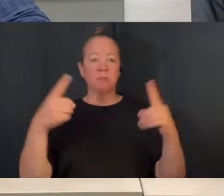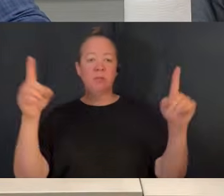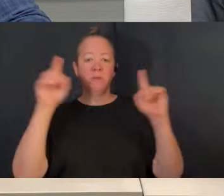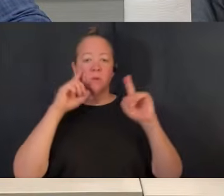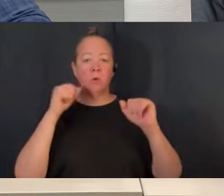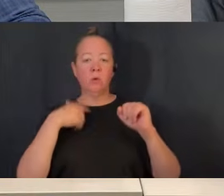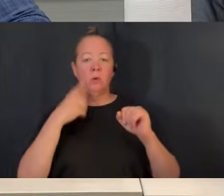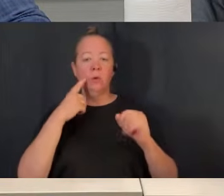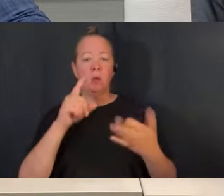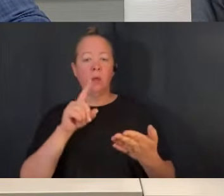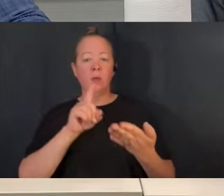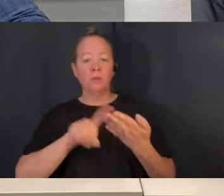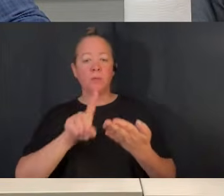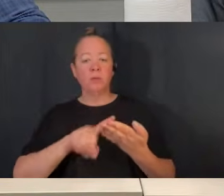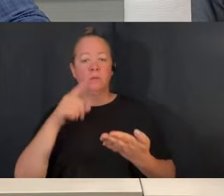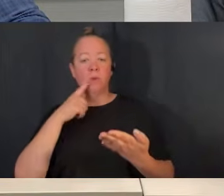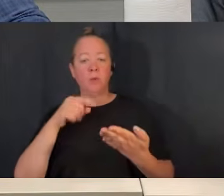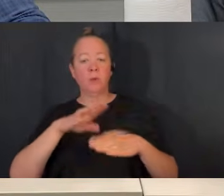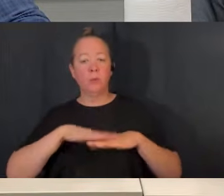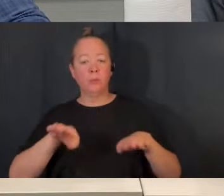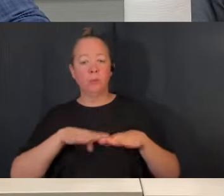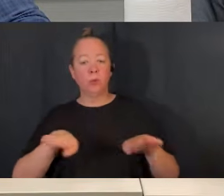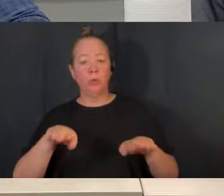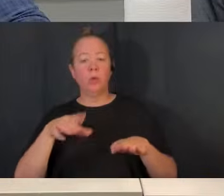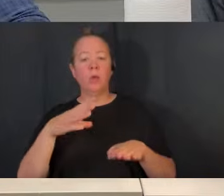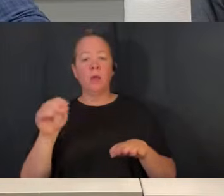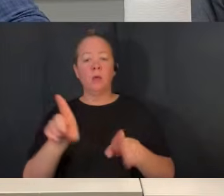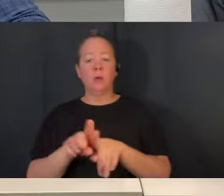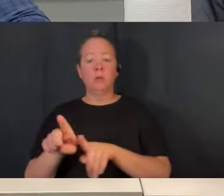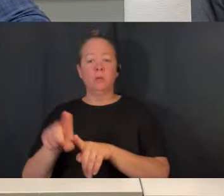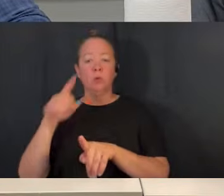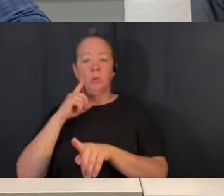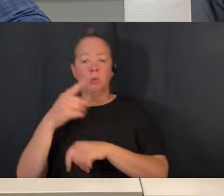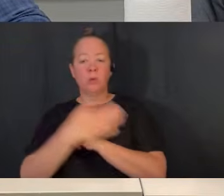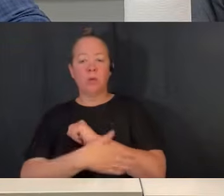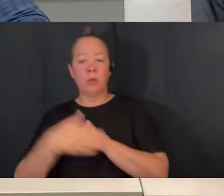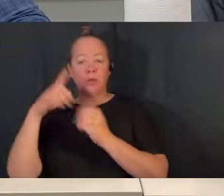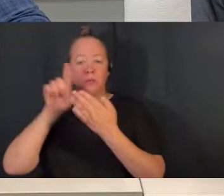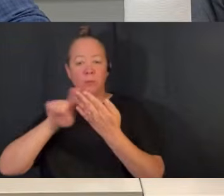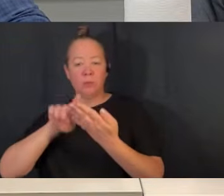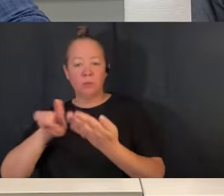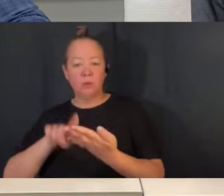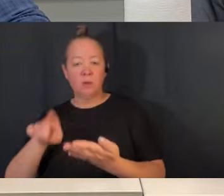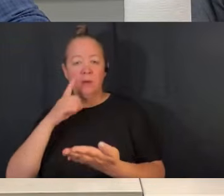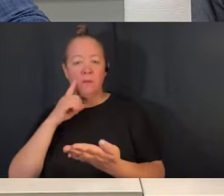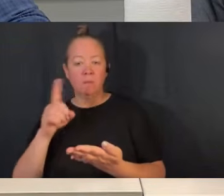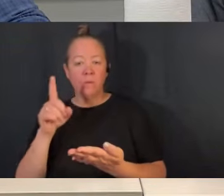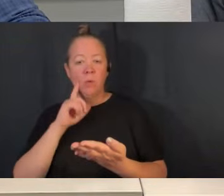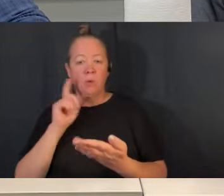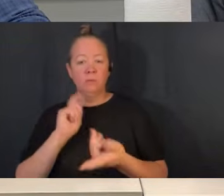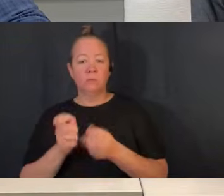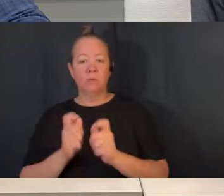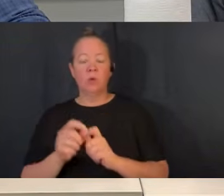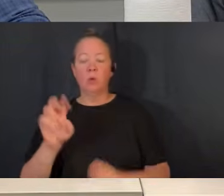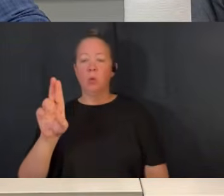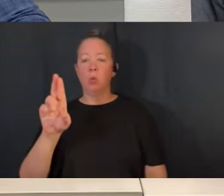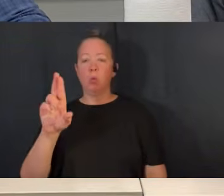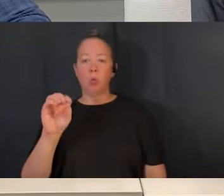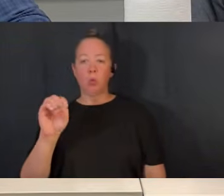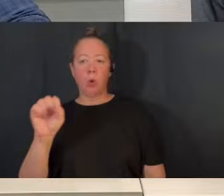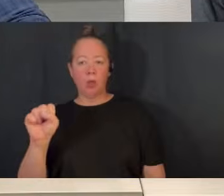pool, and the completion of several other property-related corrections. Ross Management has expressed interest in meeting with the